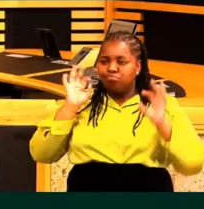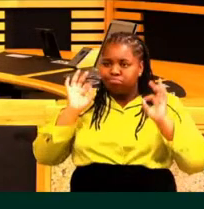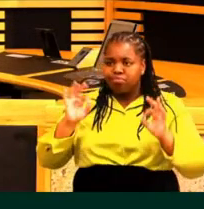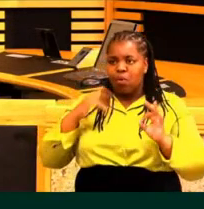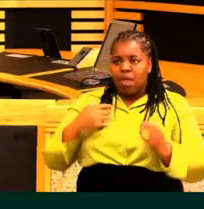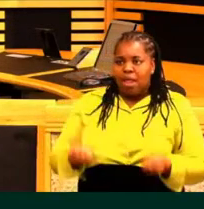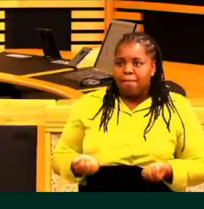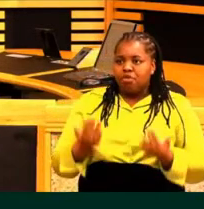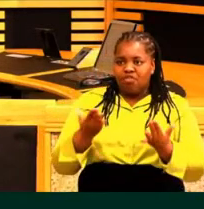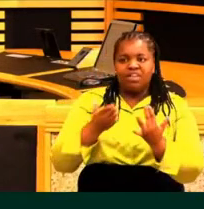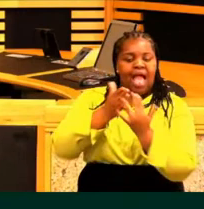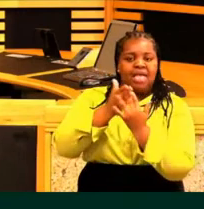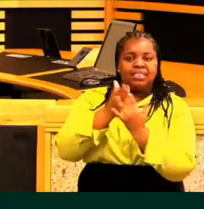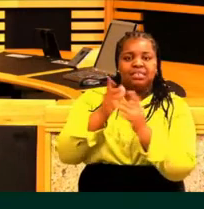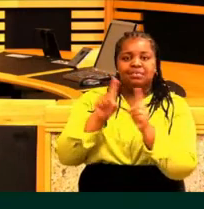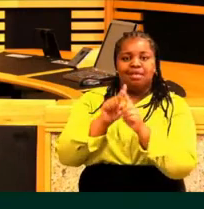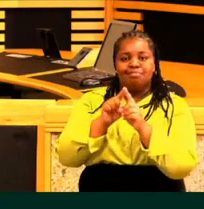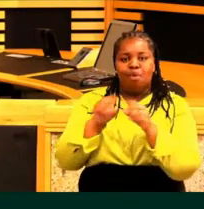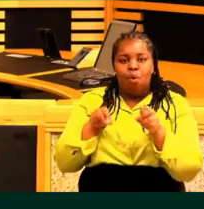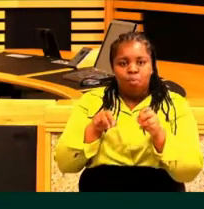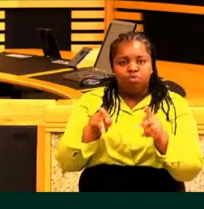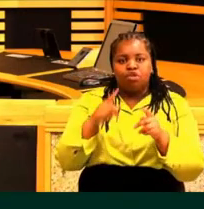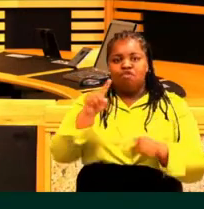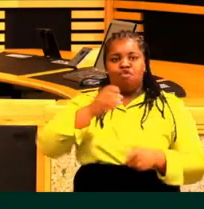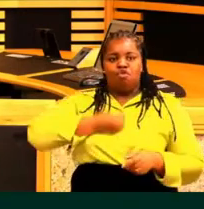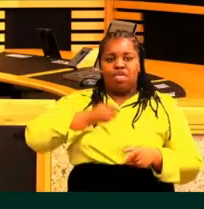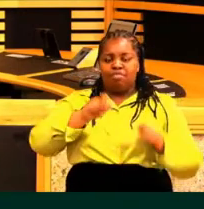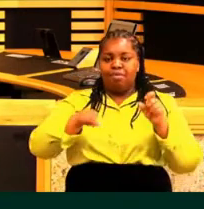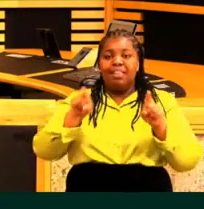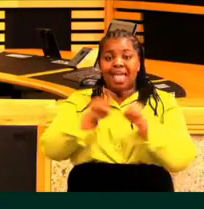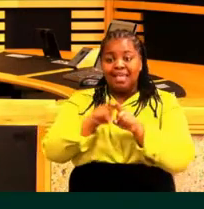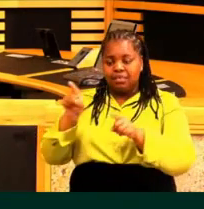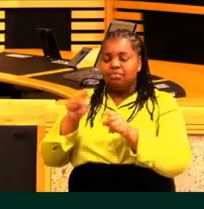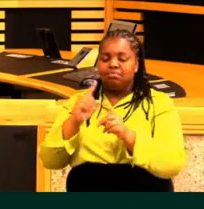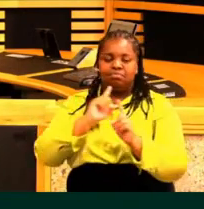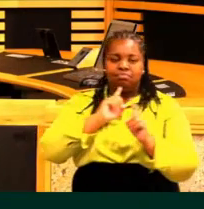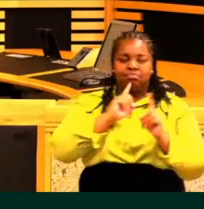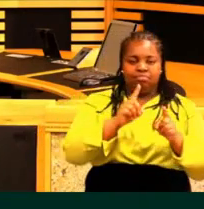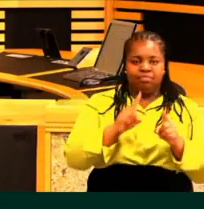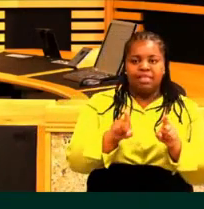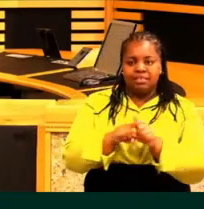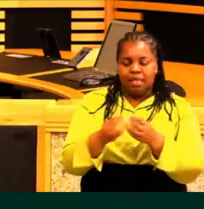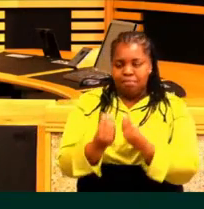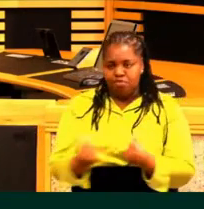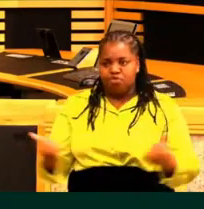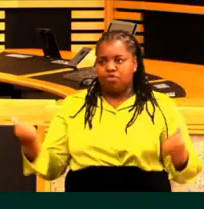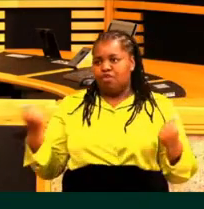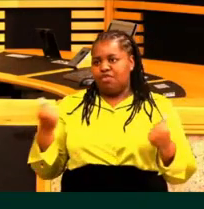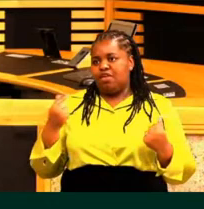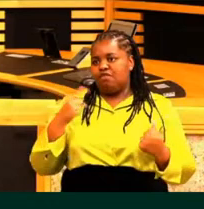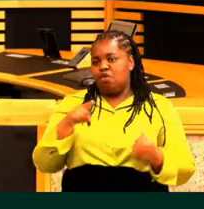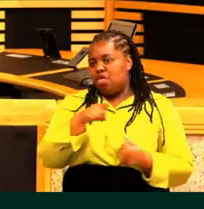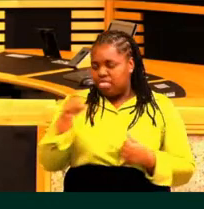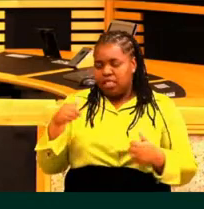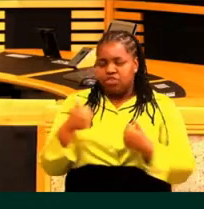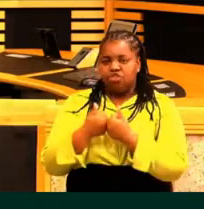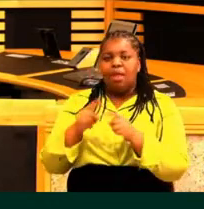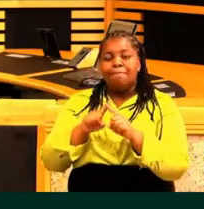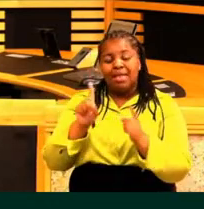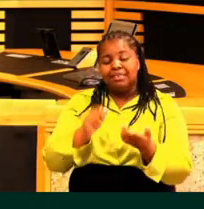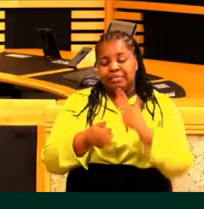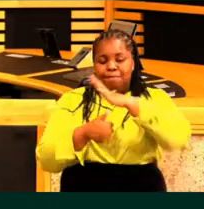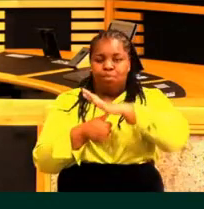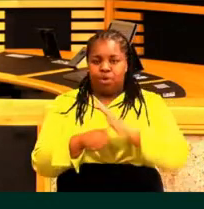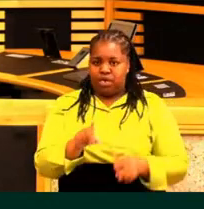providing access and opportunities to young people as part of responding and resolving to these challenges but what is